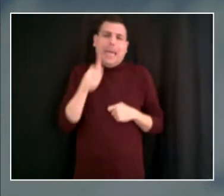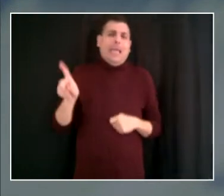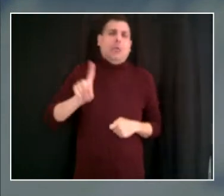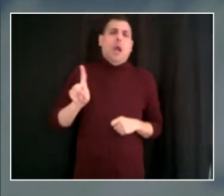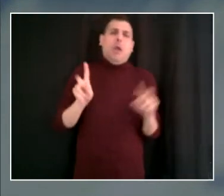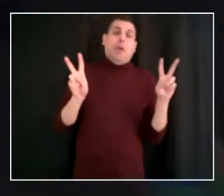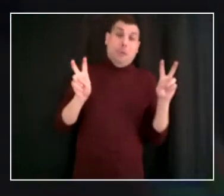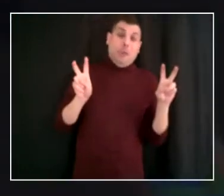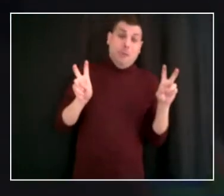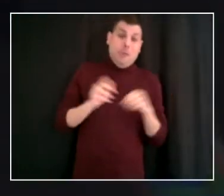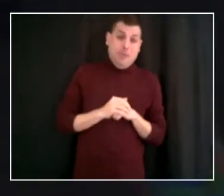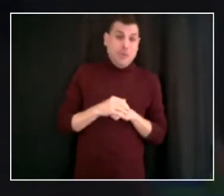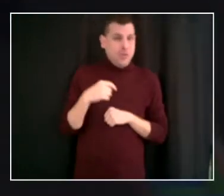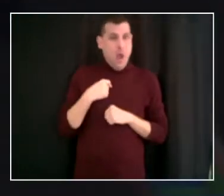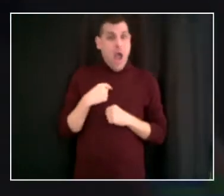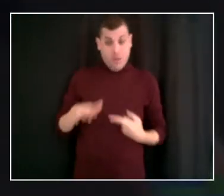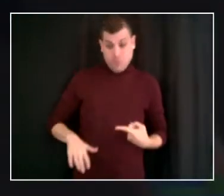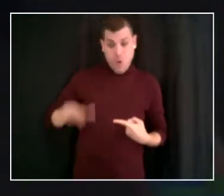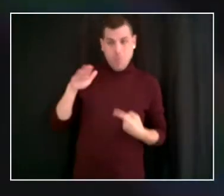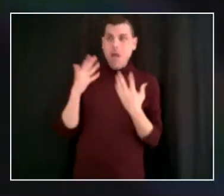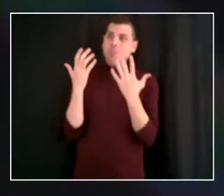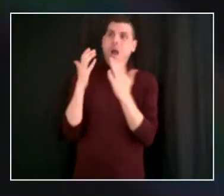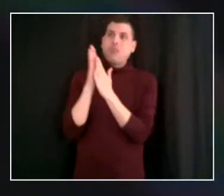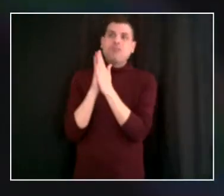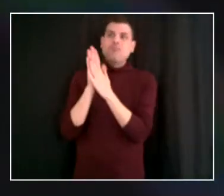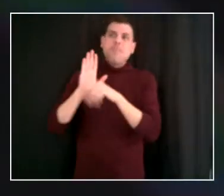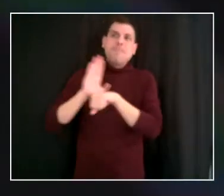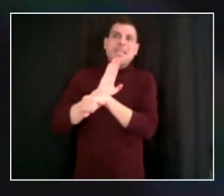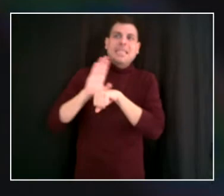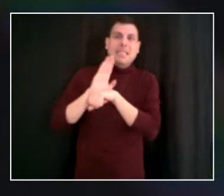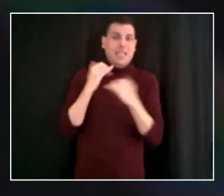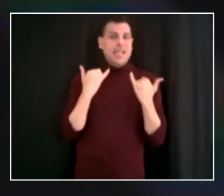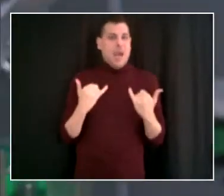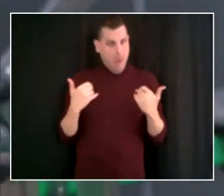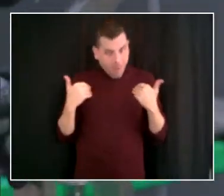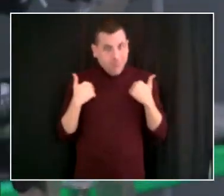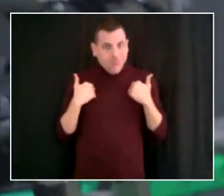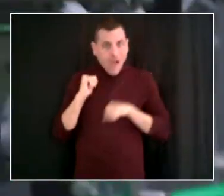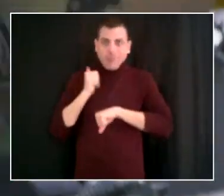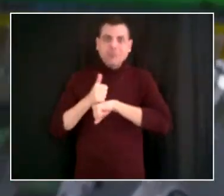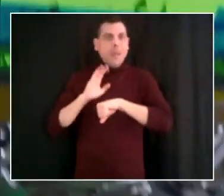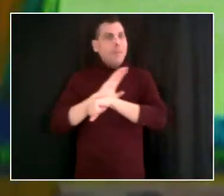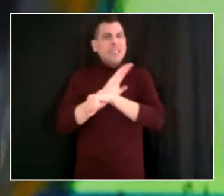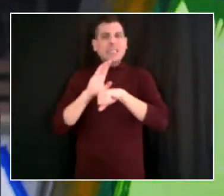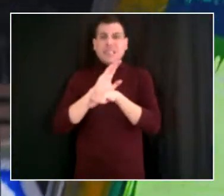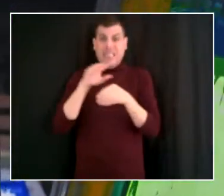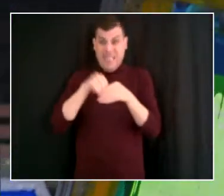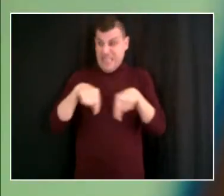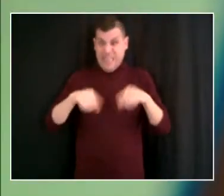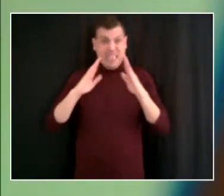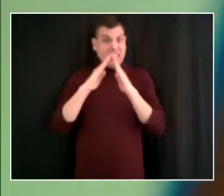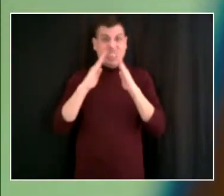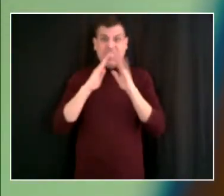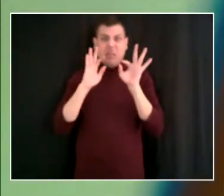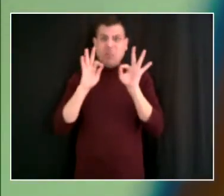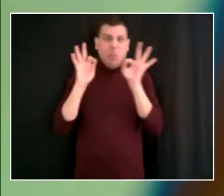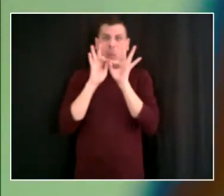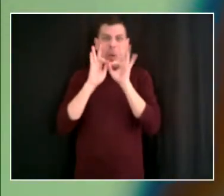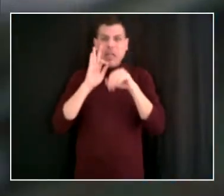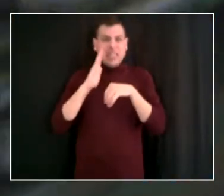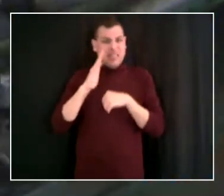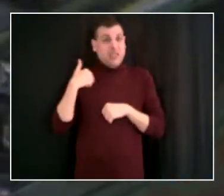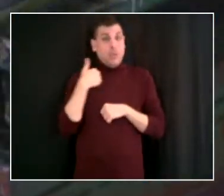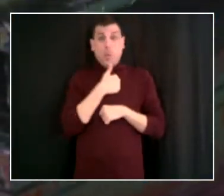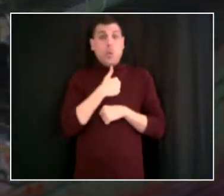an entrepreneur. Now I'm owning my own business in the most important city of the world. Here at VOB Imprint, we do embroidery, screen printing,